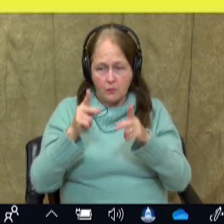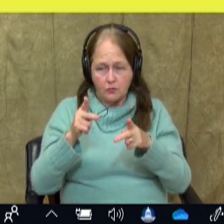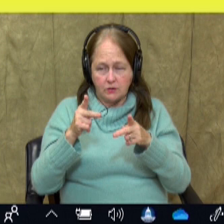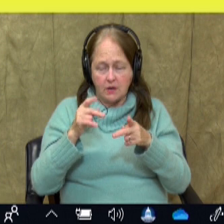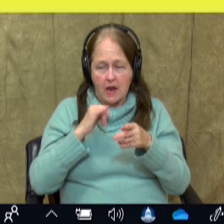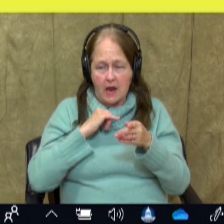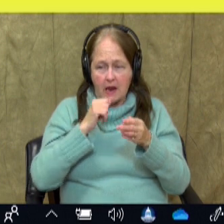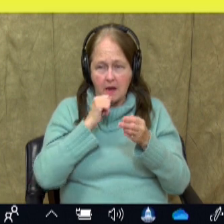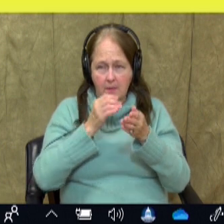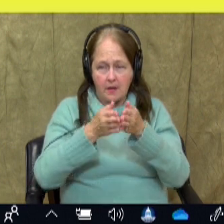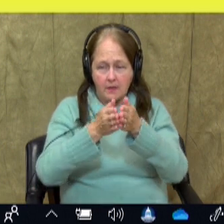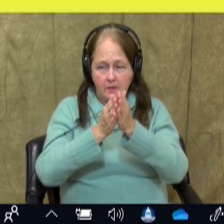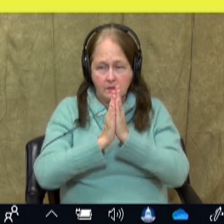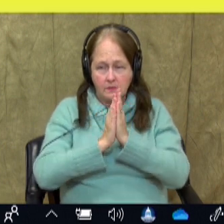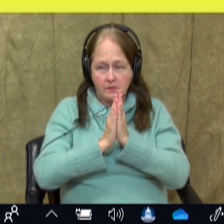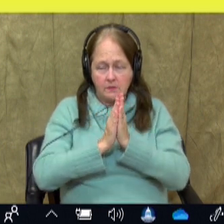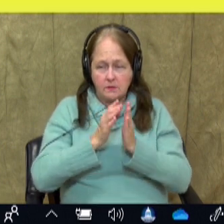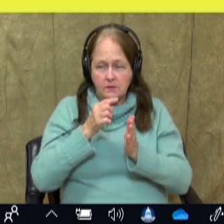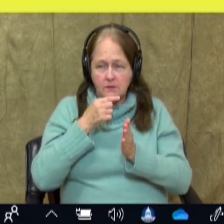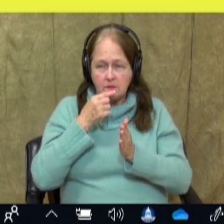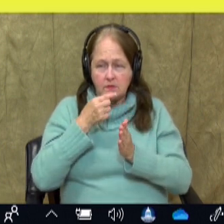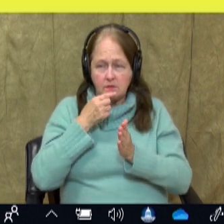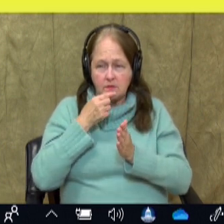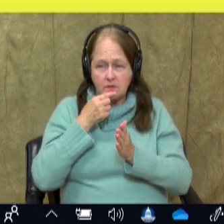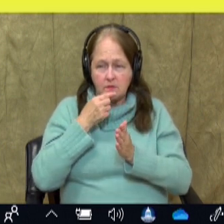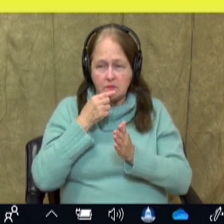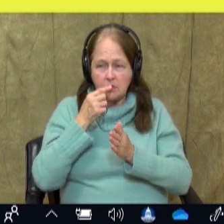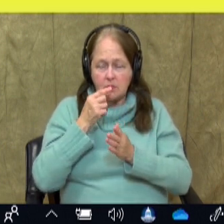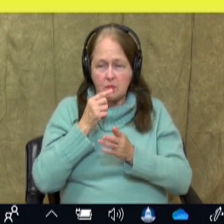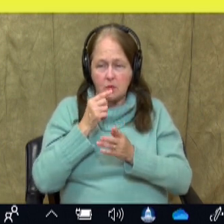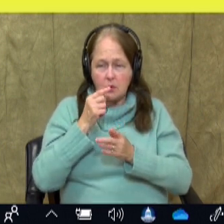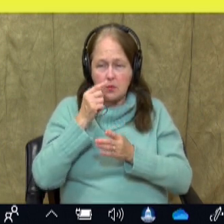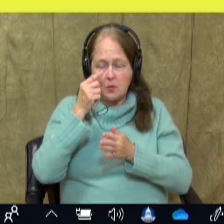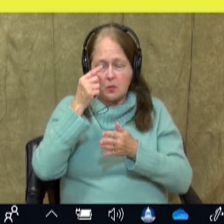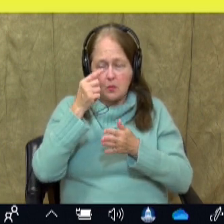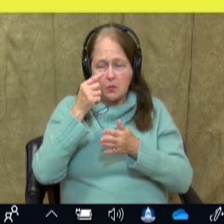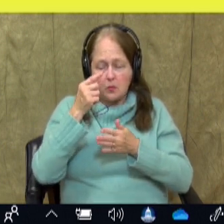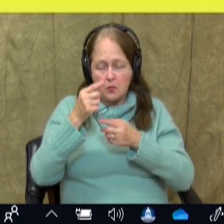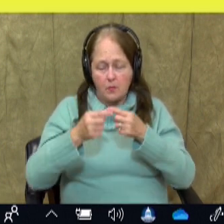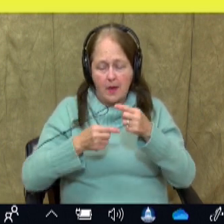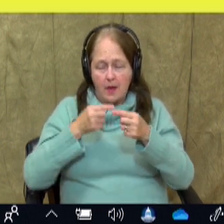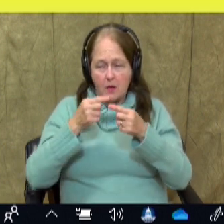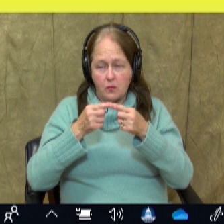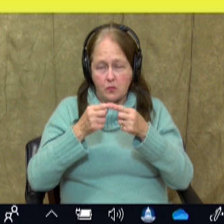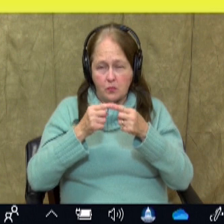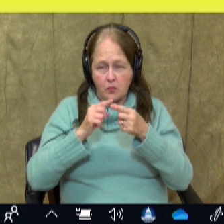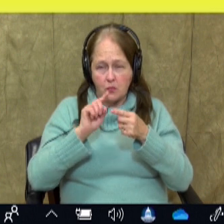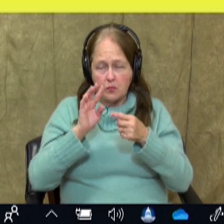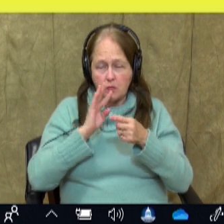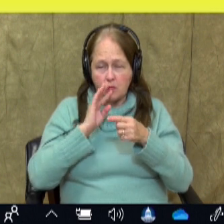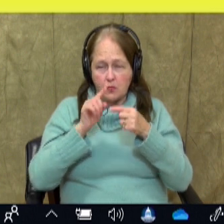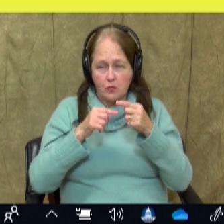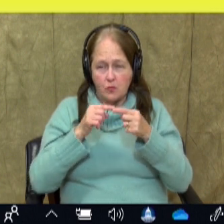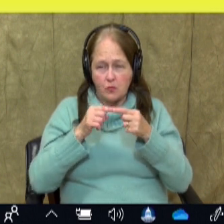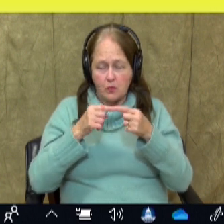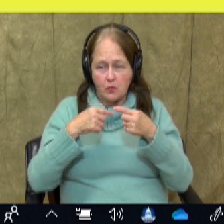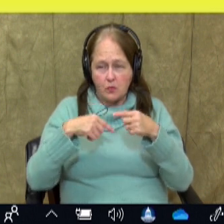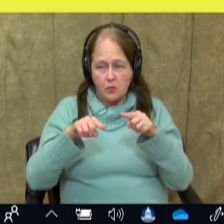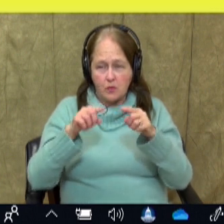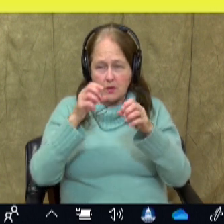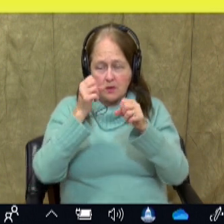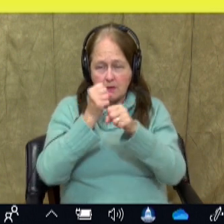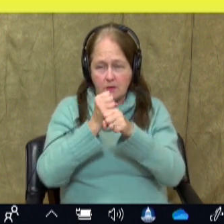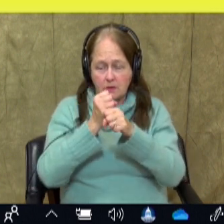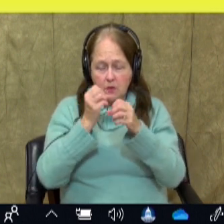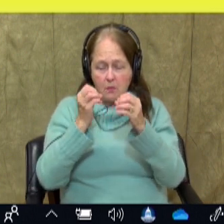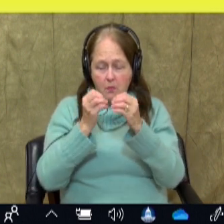asking. The next question says, the next thing to ask yourself is about the item that we're talking about. Are we going to get more